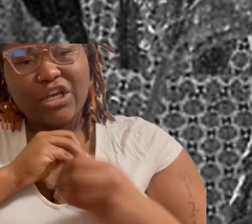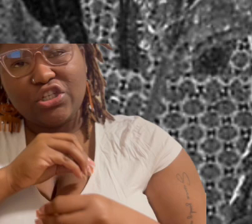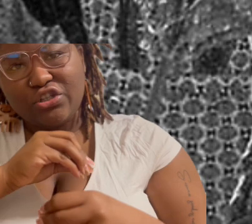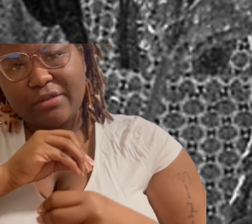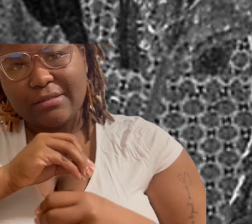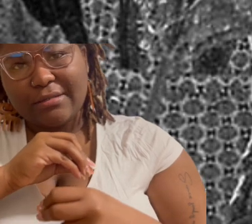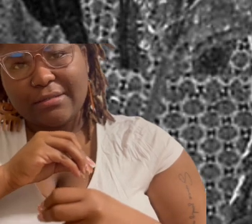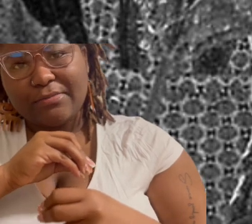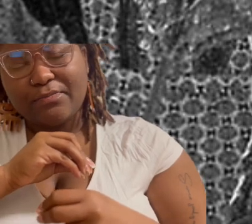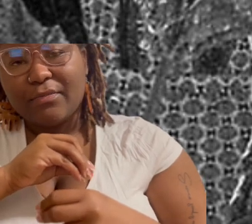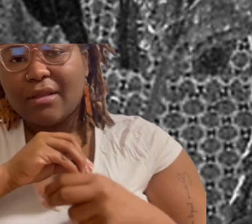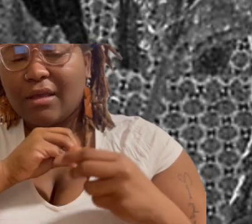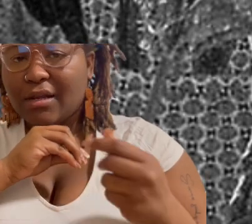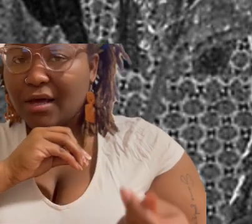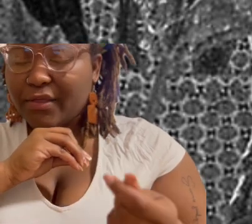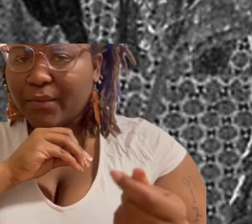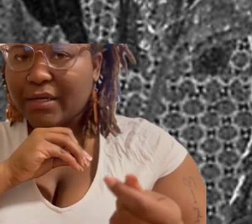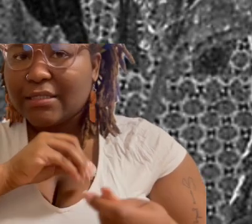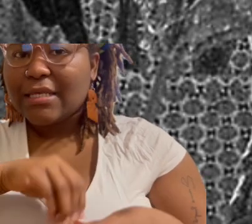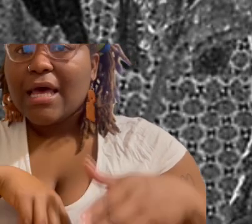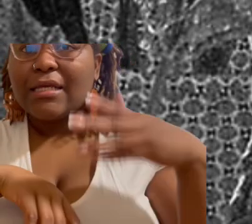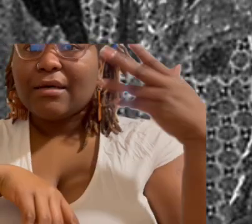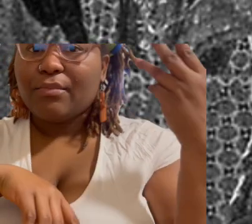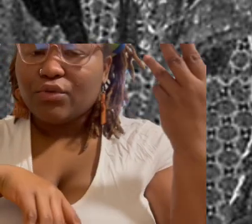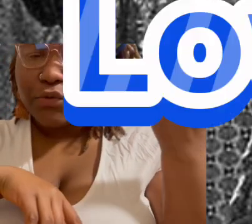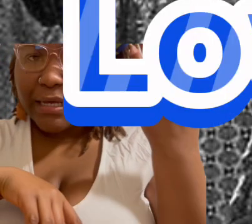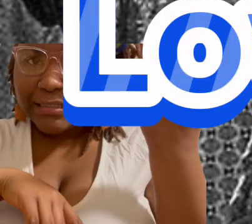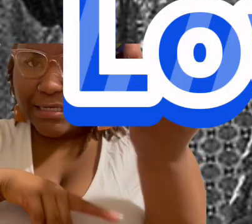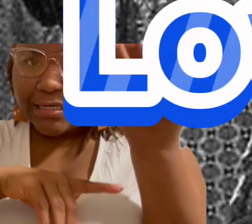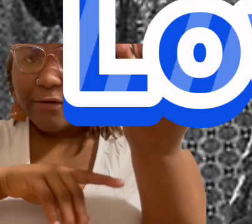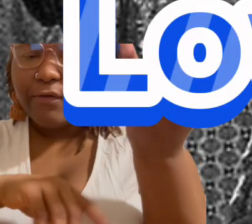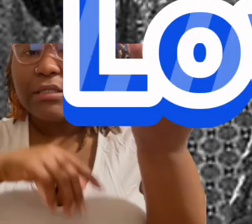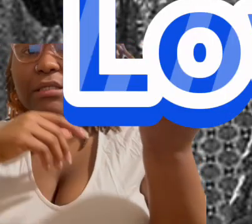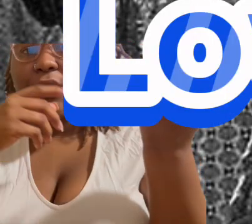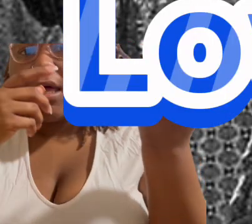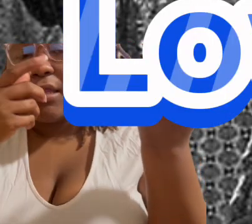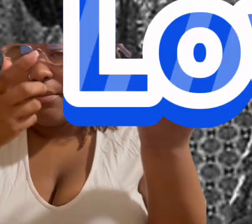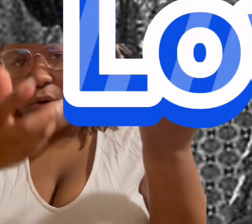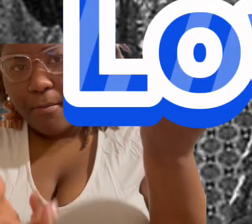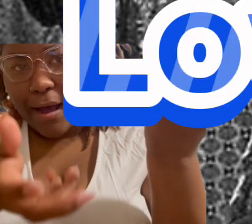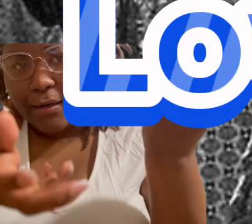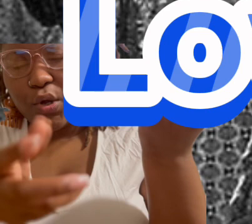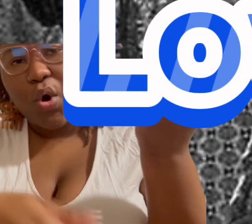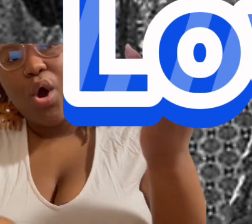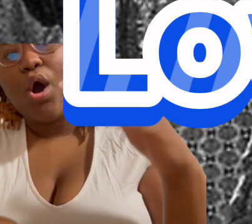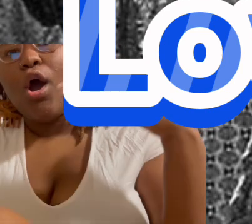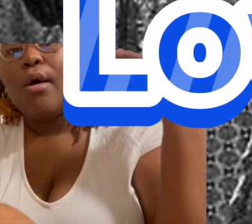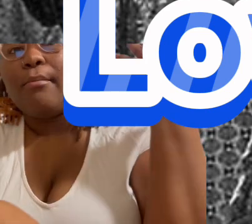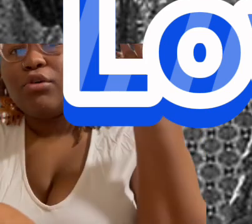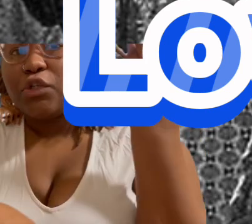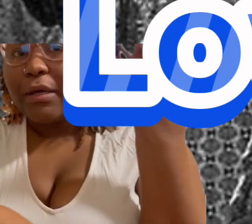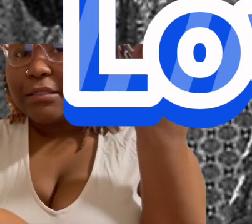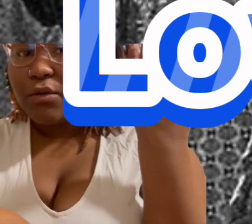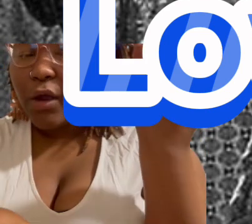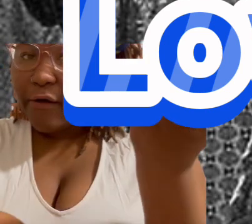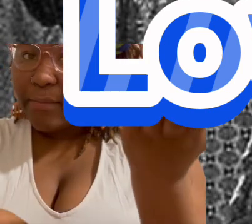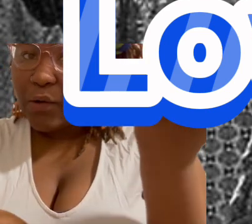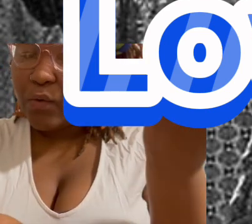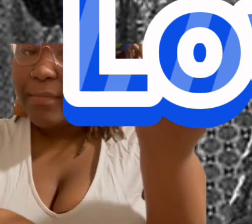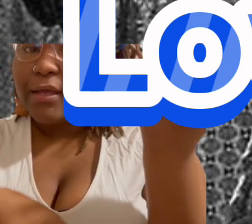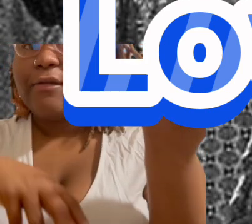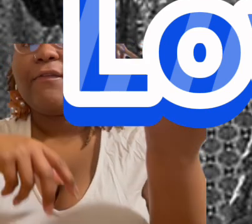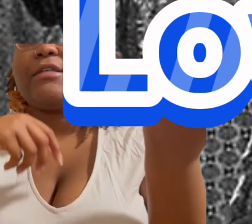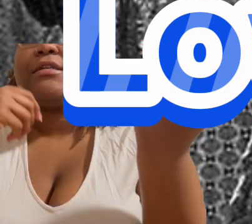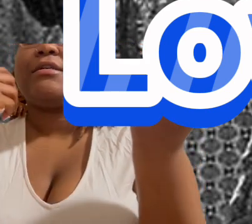class interests. In other words, the bourgeoisie versus the poor man, or bourgeoisie